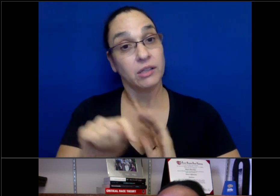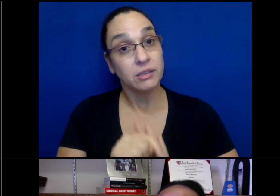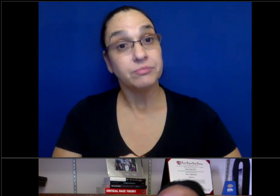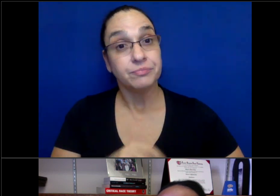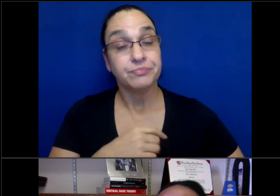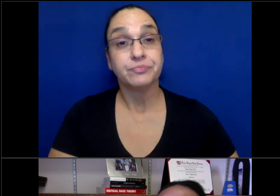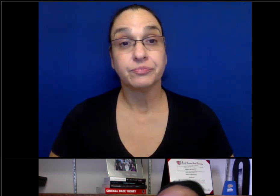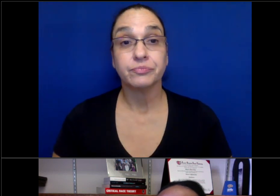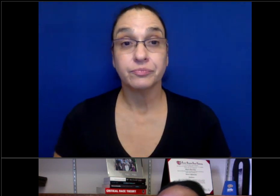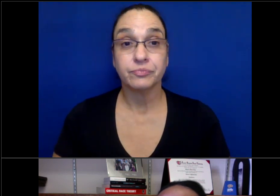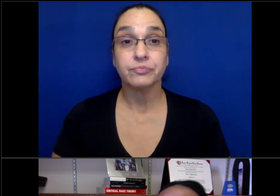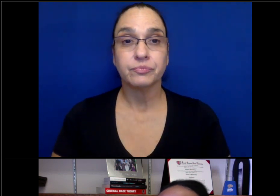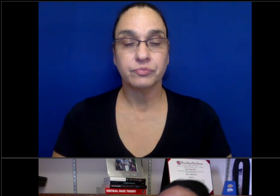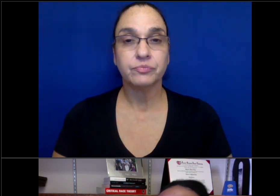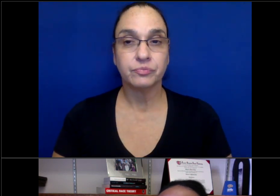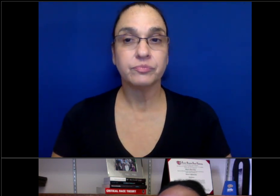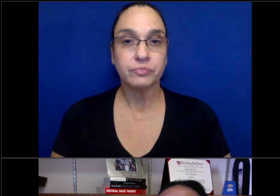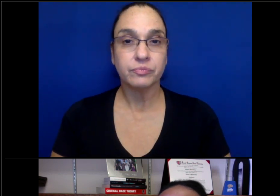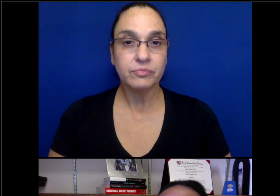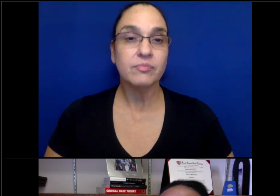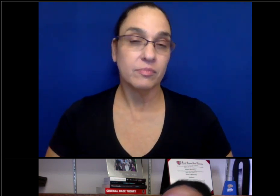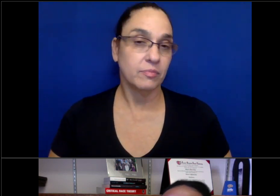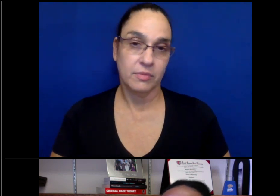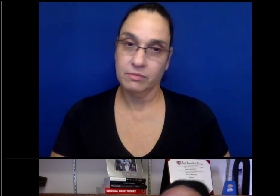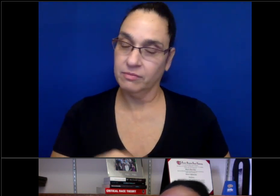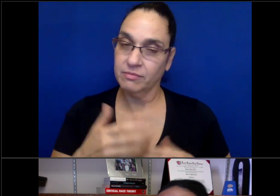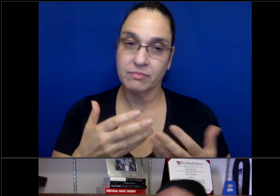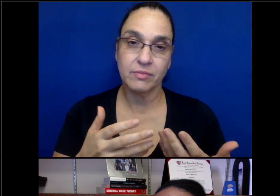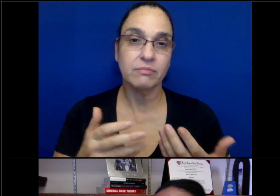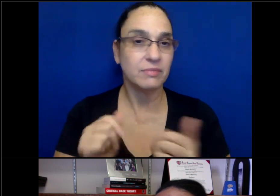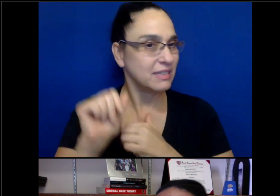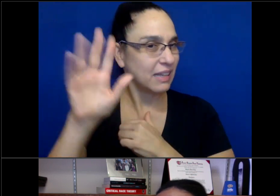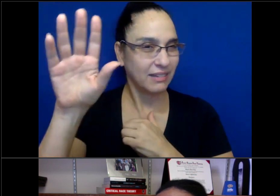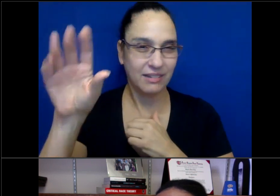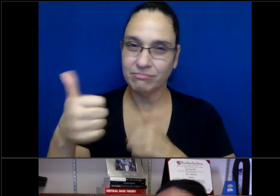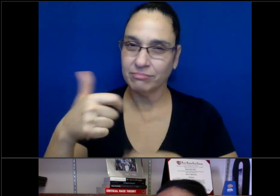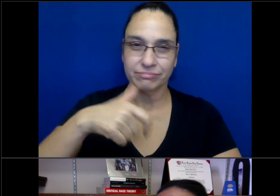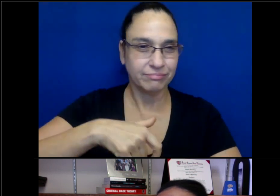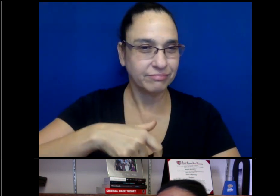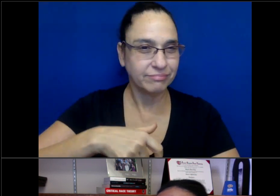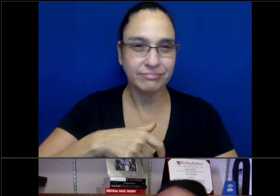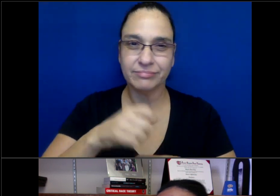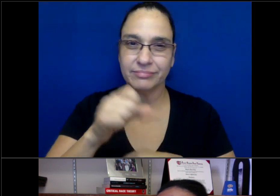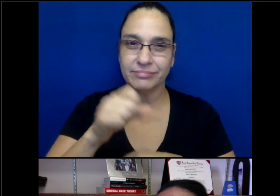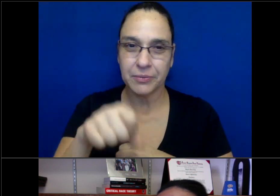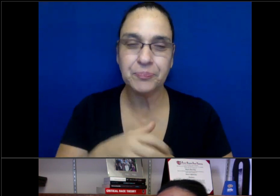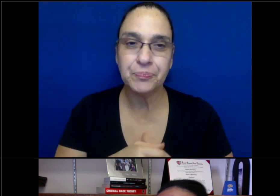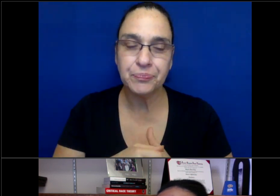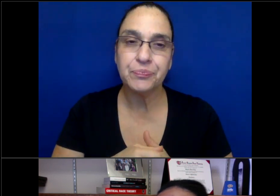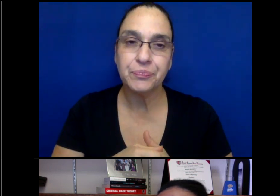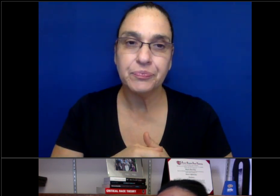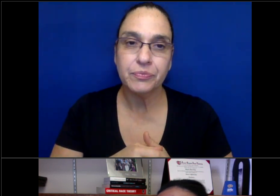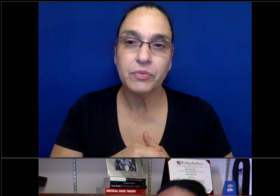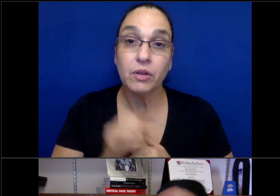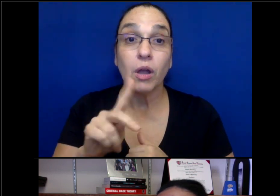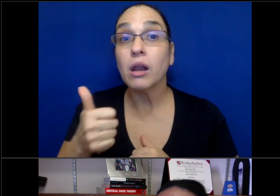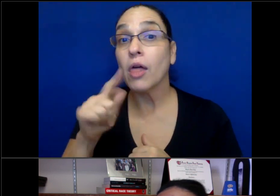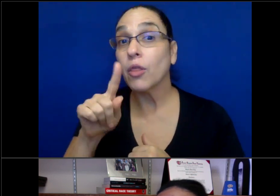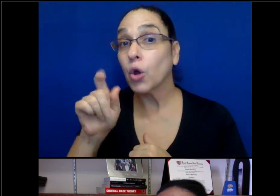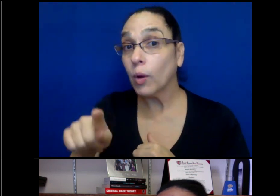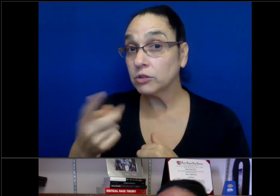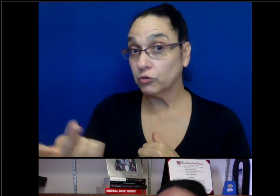Here's so another question. Send it out anytime, right? Yeah. So here's another question for both of you. Have you